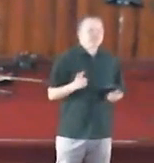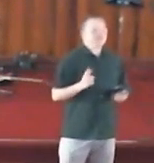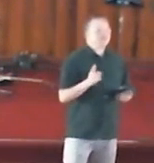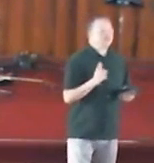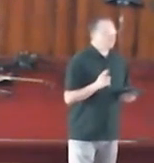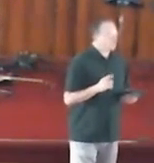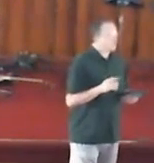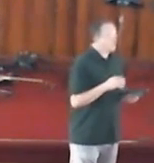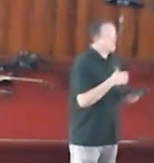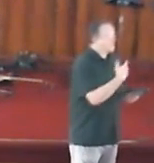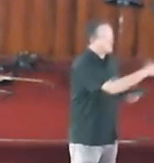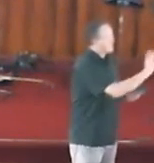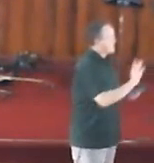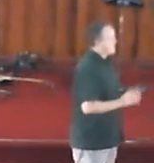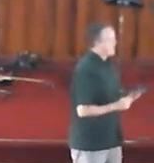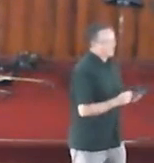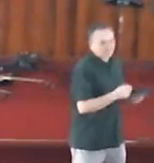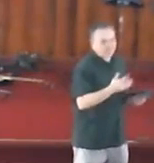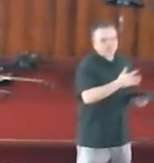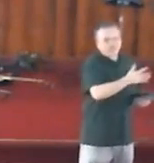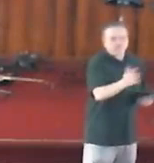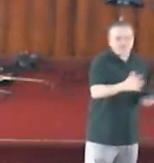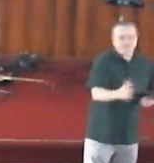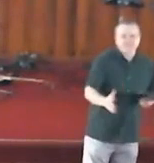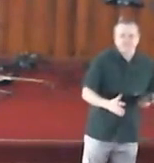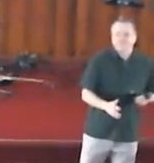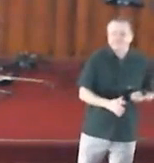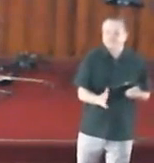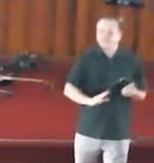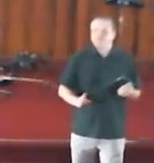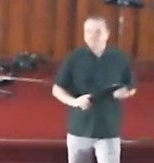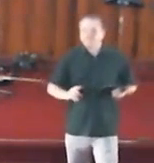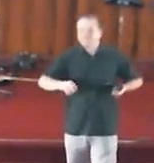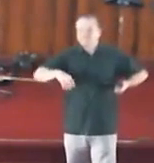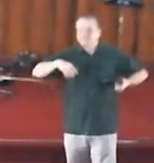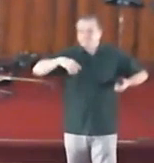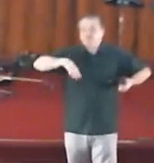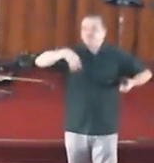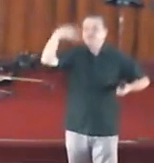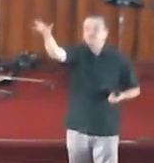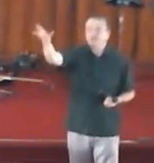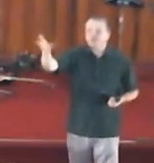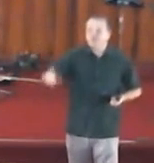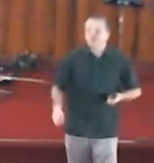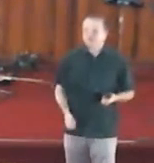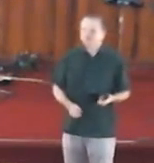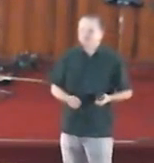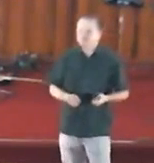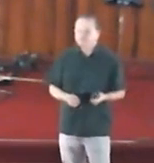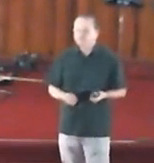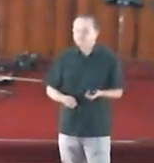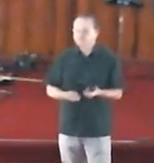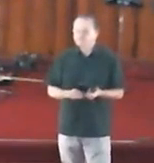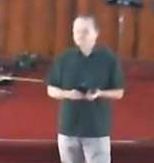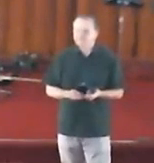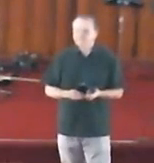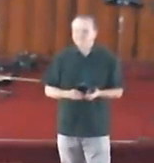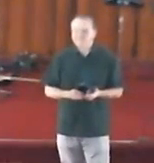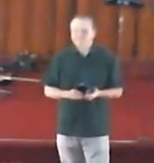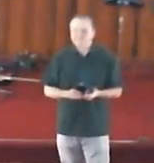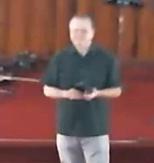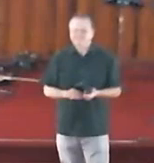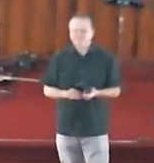que la solución no es ignorar la ciencia. Yo prefiero ser ignorante y no conocer nada y atribuirle todo a Dios. And I don't believe